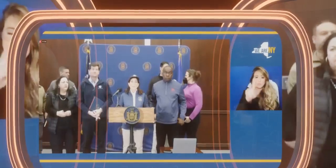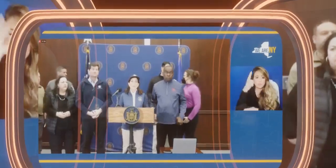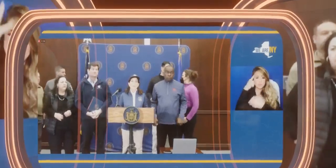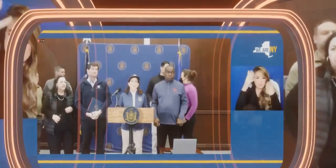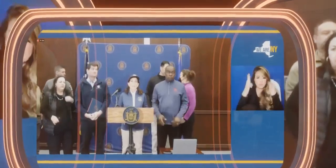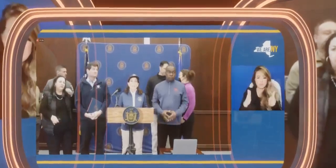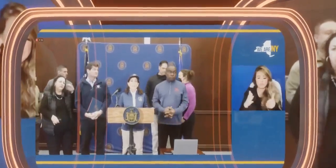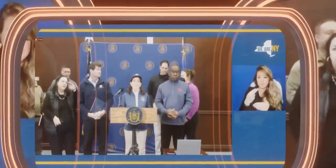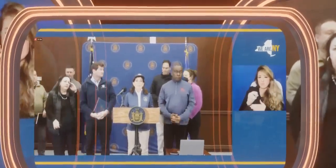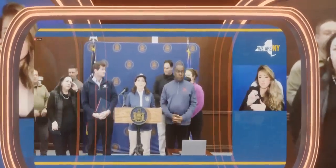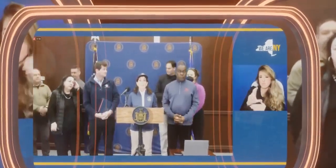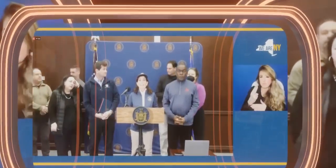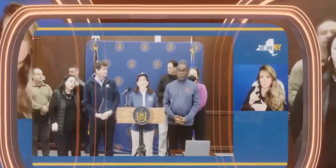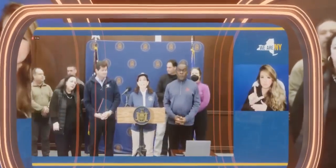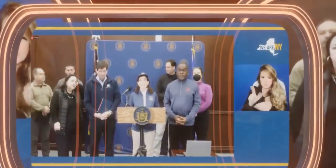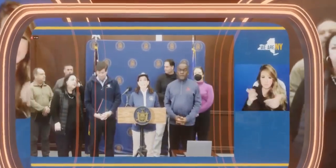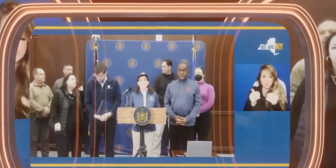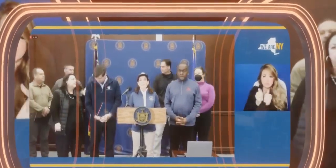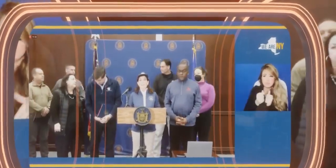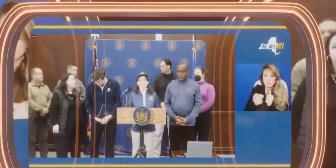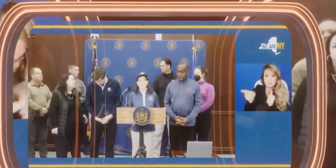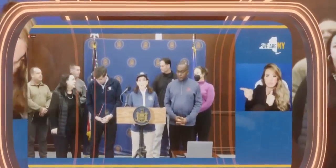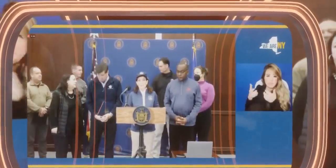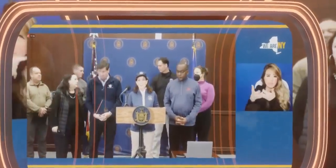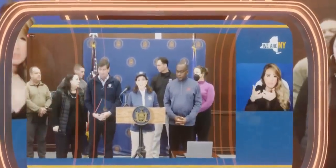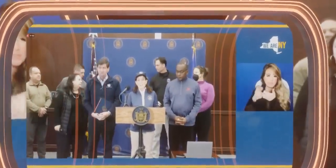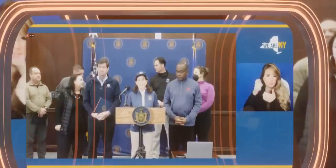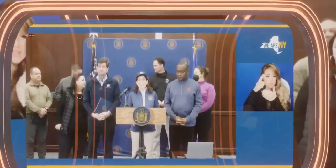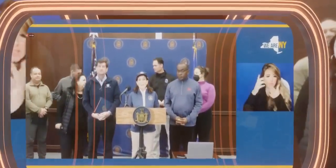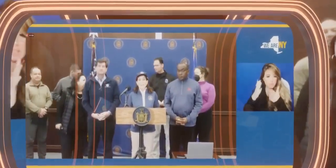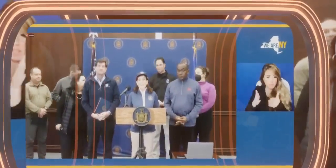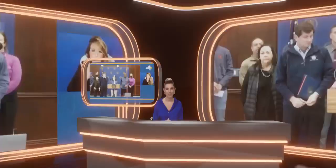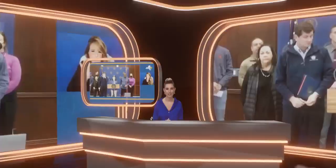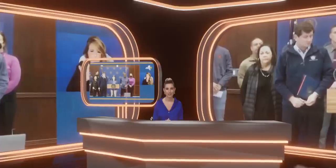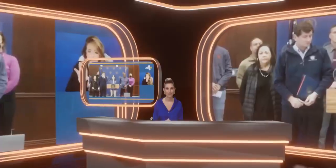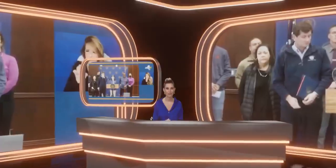will rise and advised residents to avoid going outside.